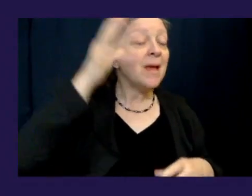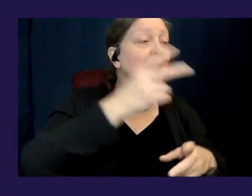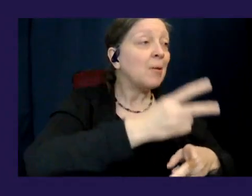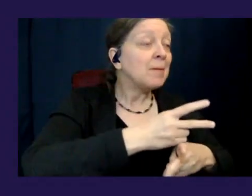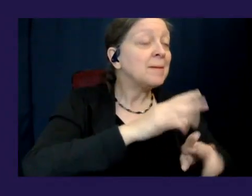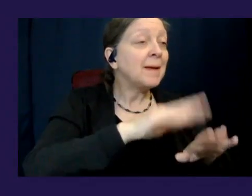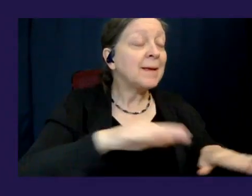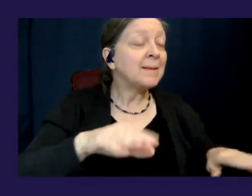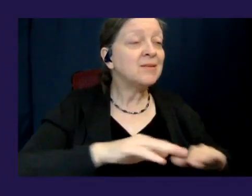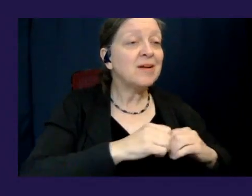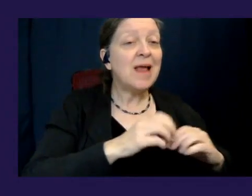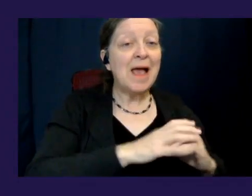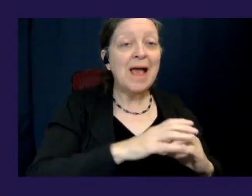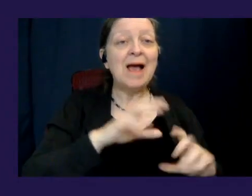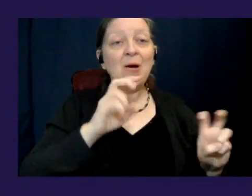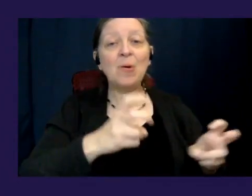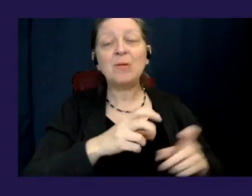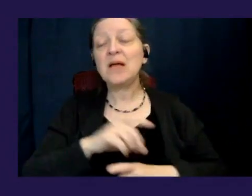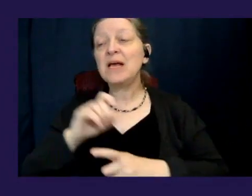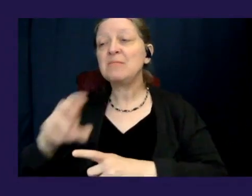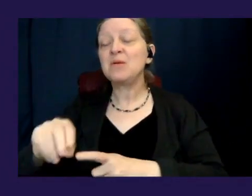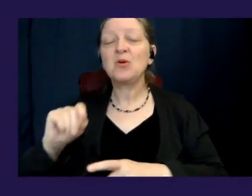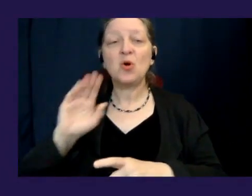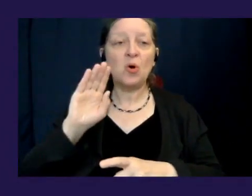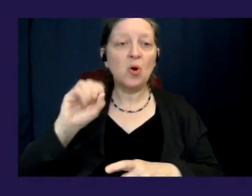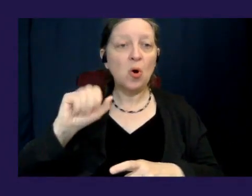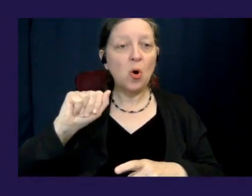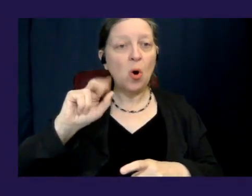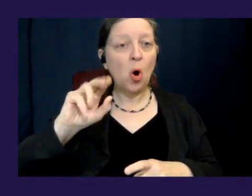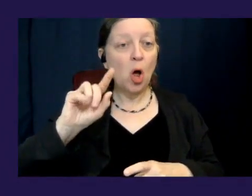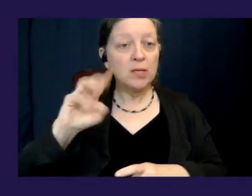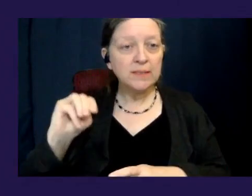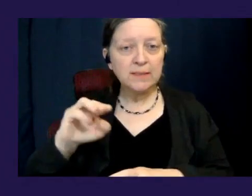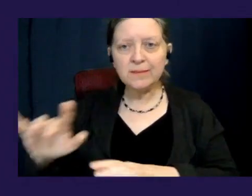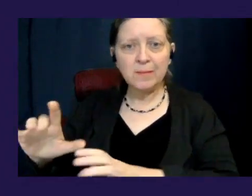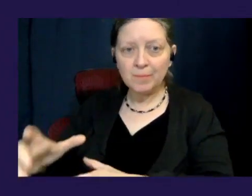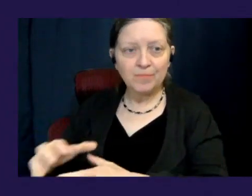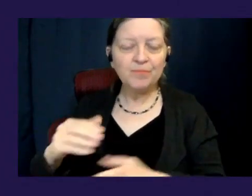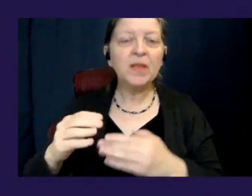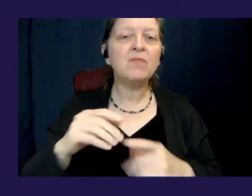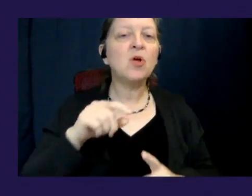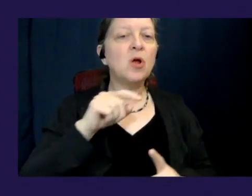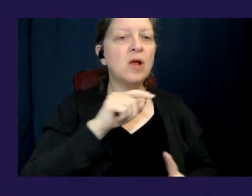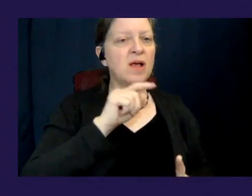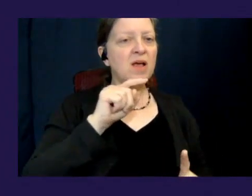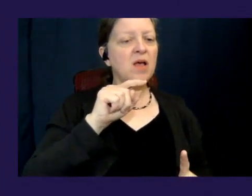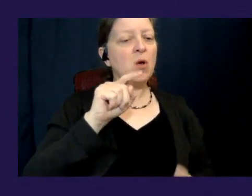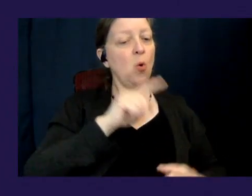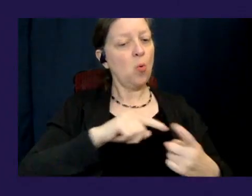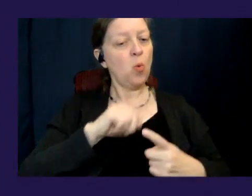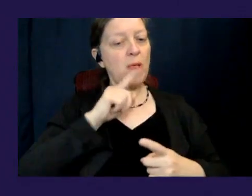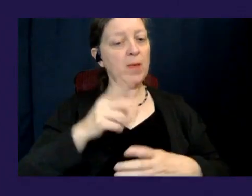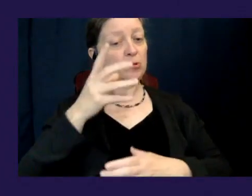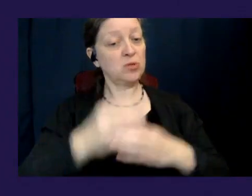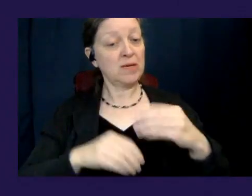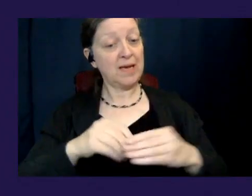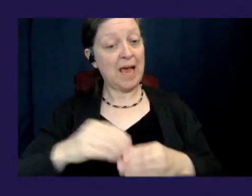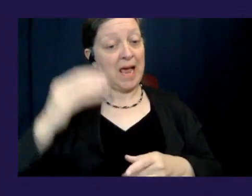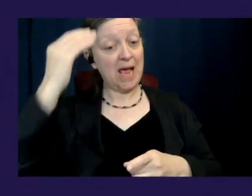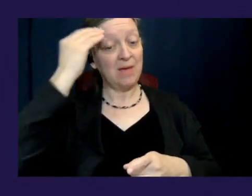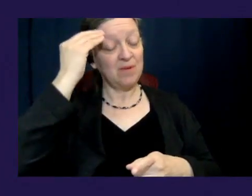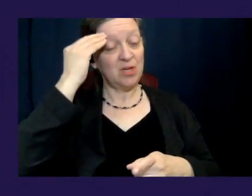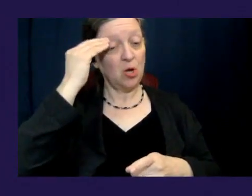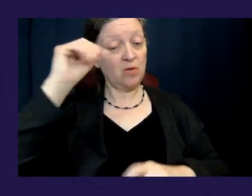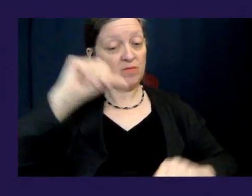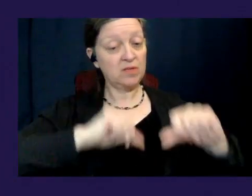build distrust of something else. These are the communities that these people turned to when there was a gap in the scientific information